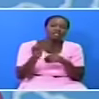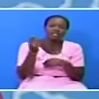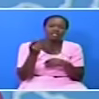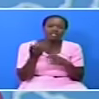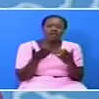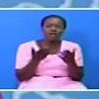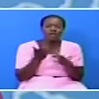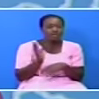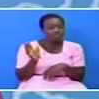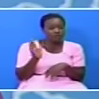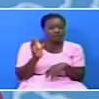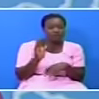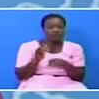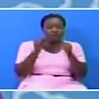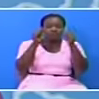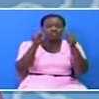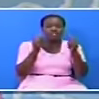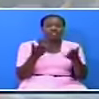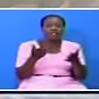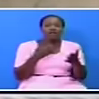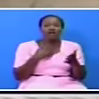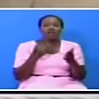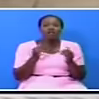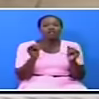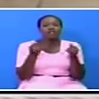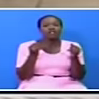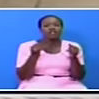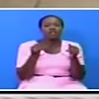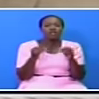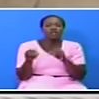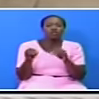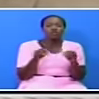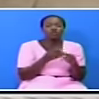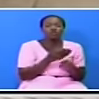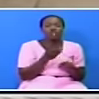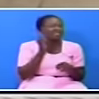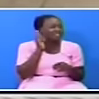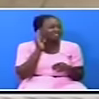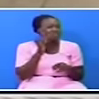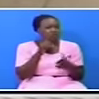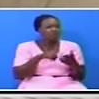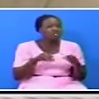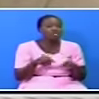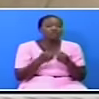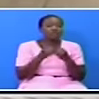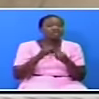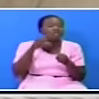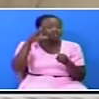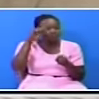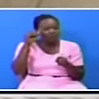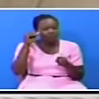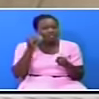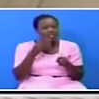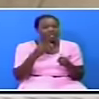Where the Wiper party is currently holding a press briefing. Let's cross over there and listen in live to Mombasa County Senator